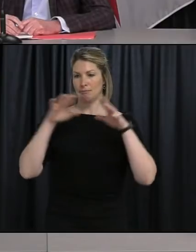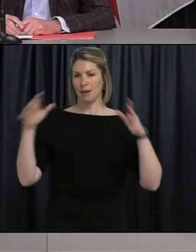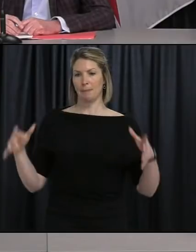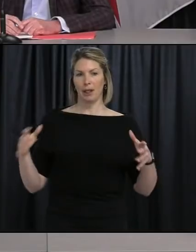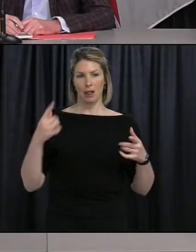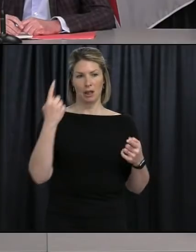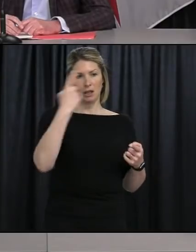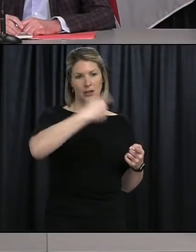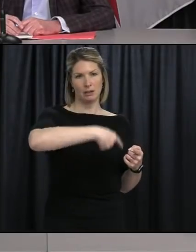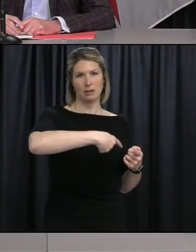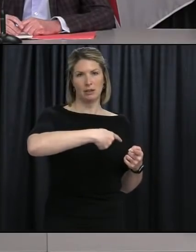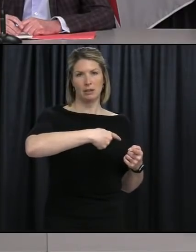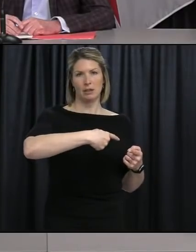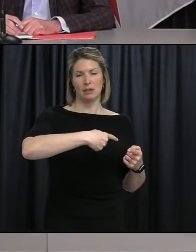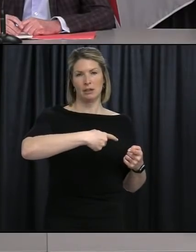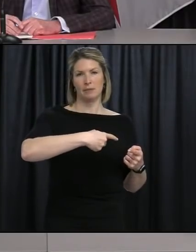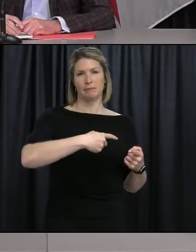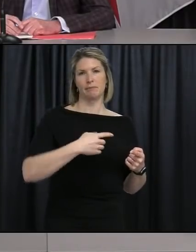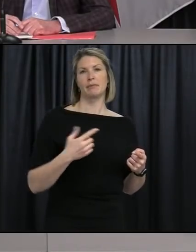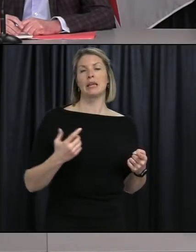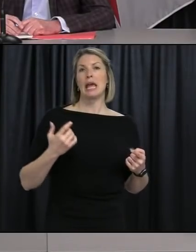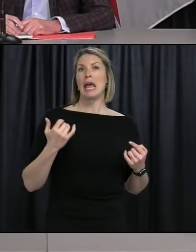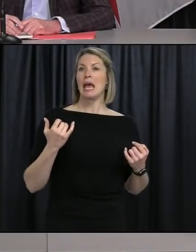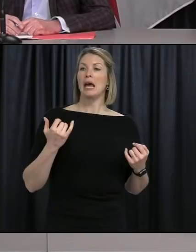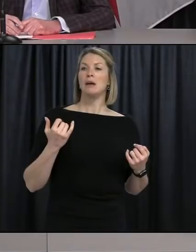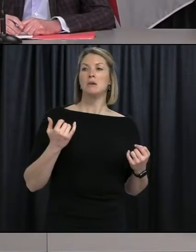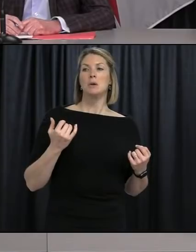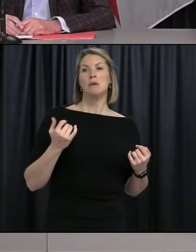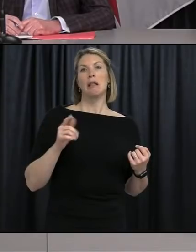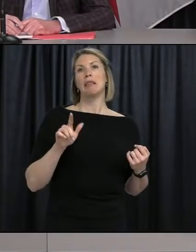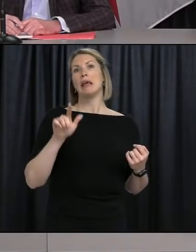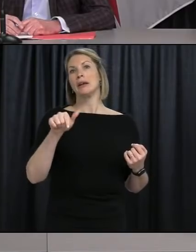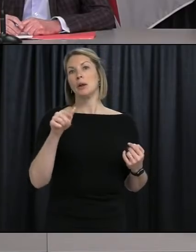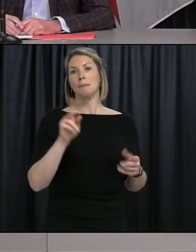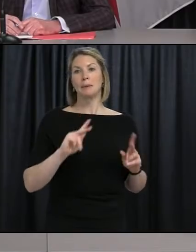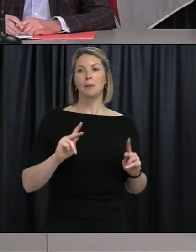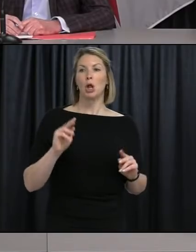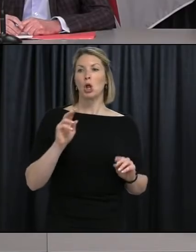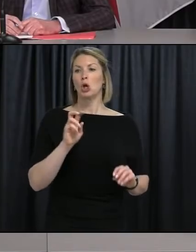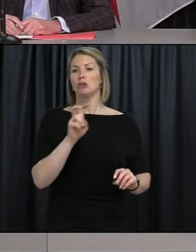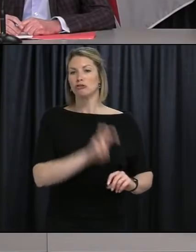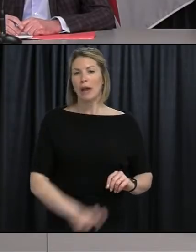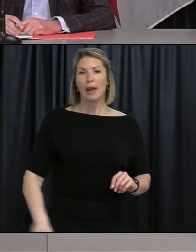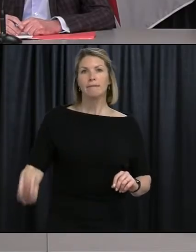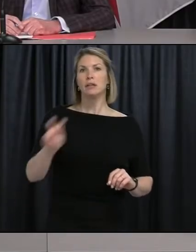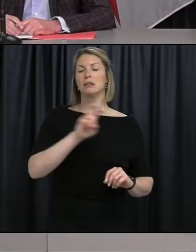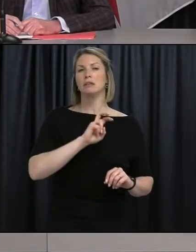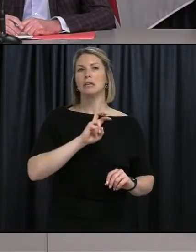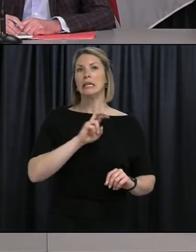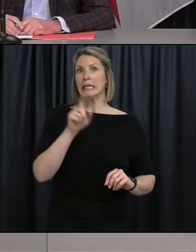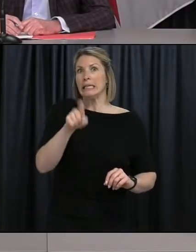wonder how they can book their second dose for a different regional health authority. Say they had their first dose